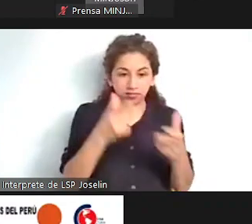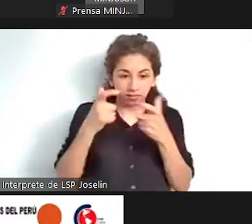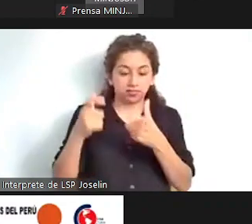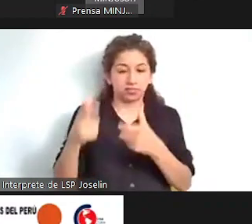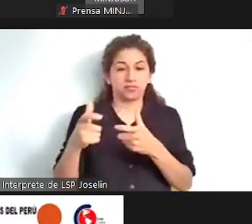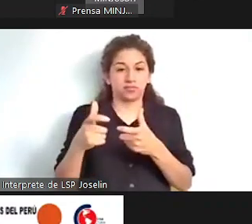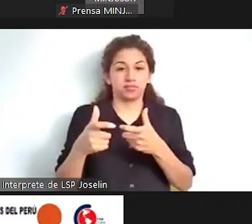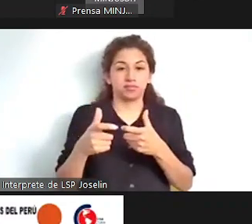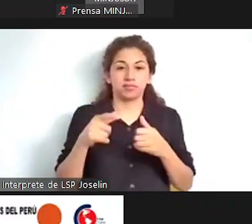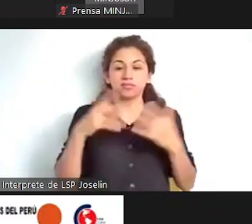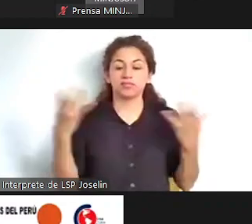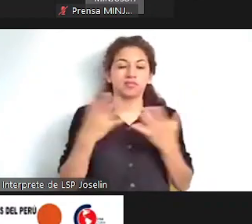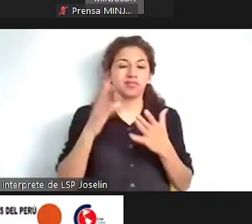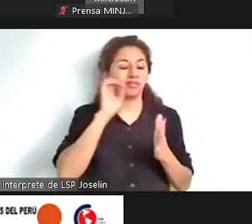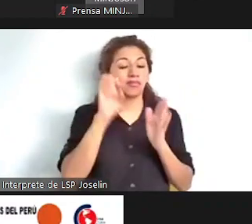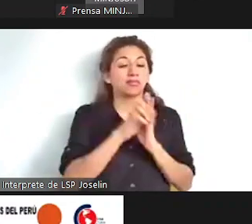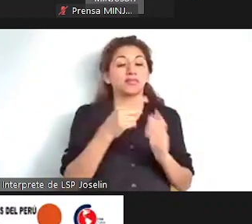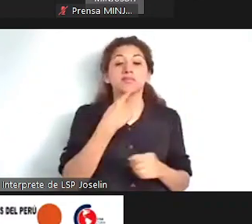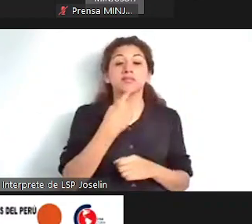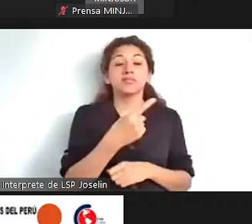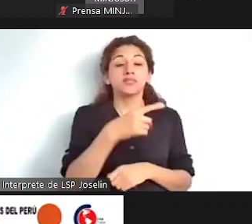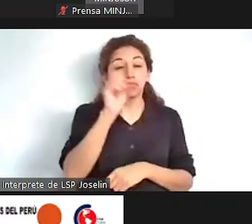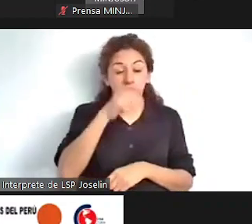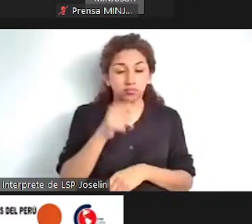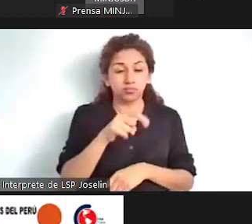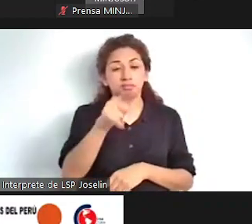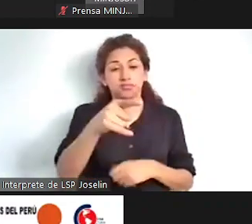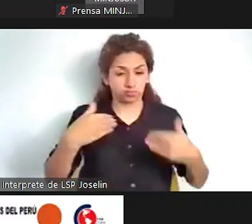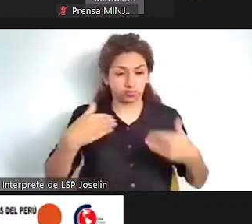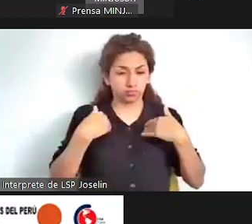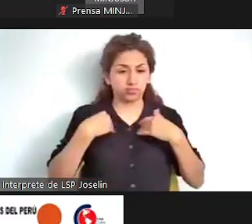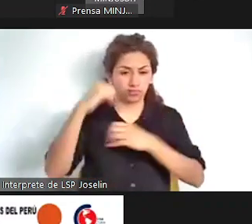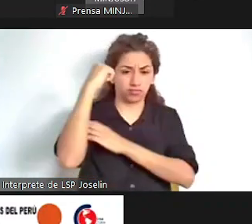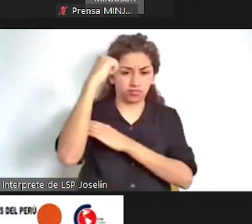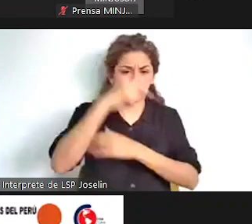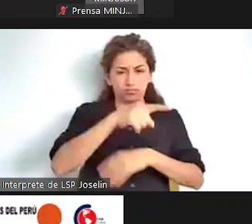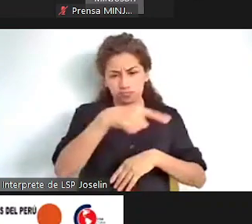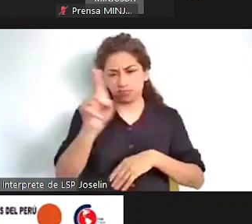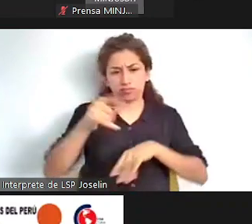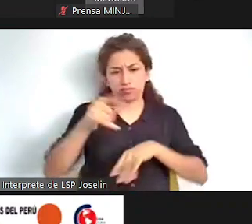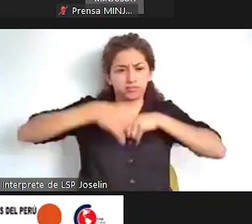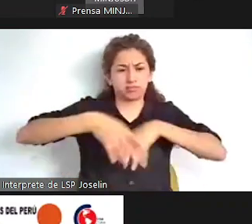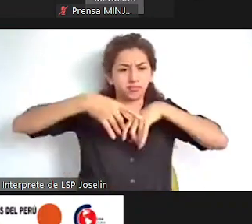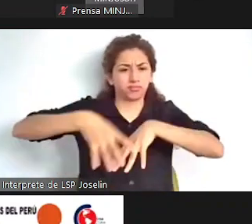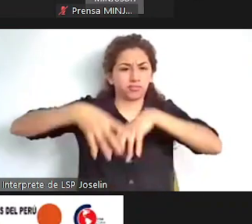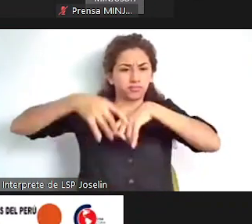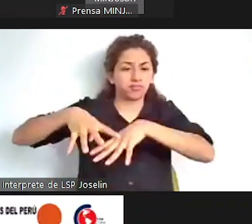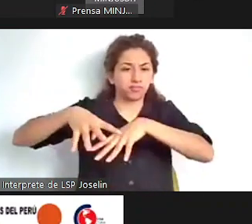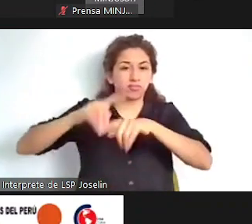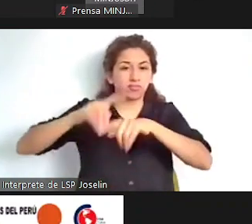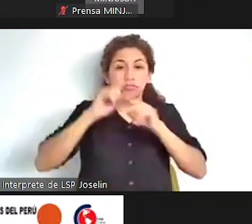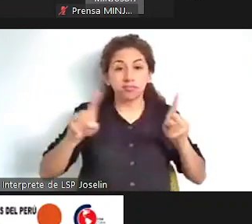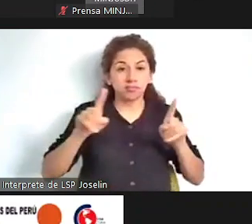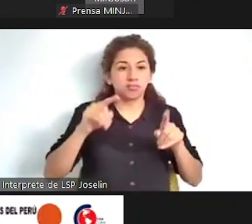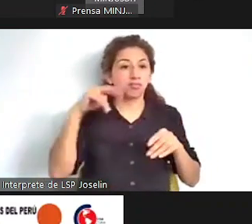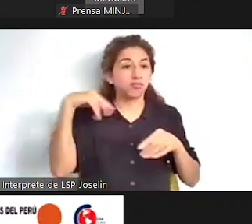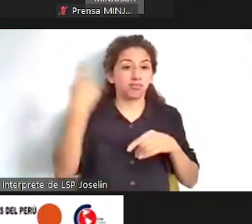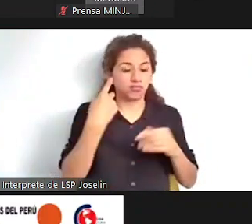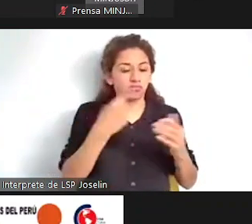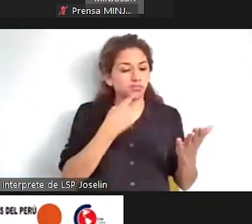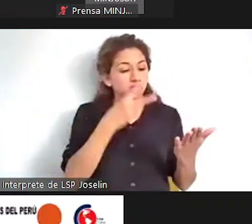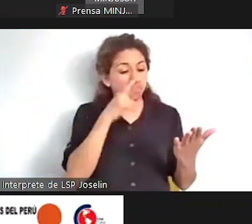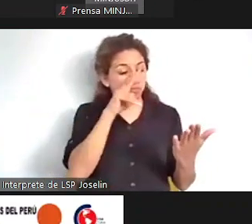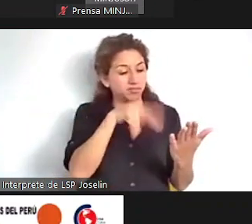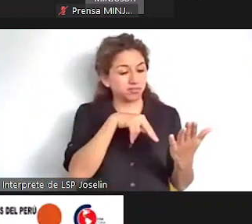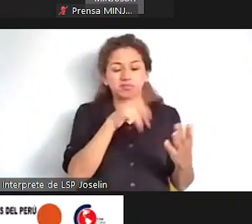to comply with the right of this exercise why do we need to know that we have the right to strike when